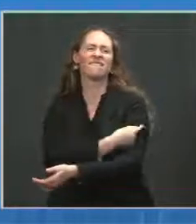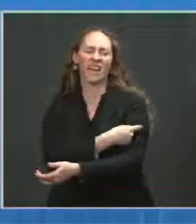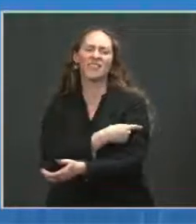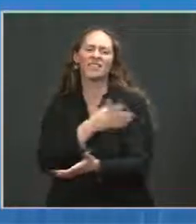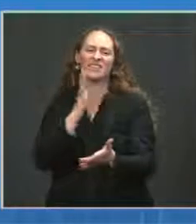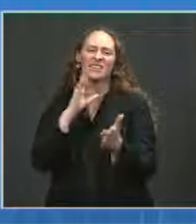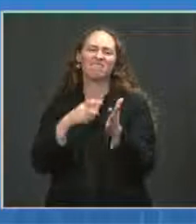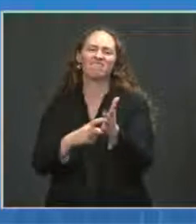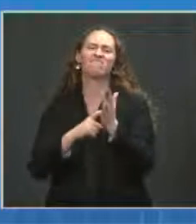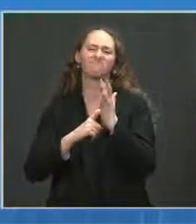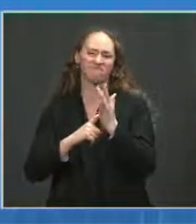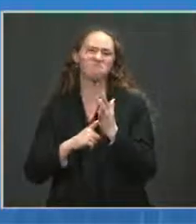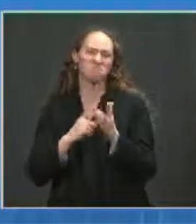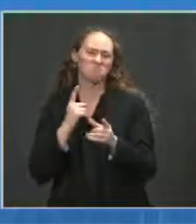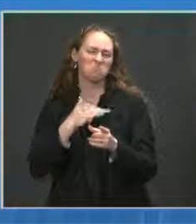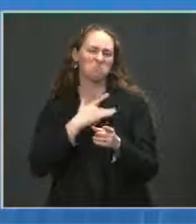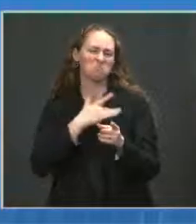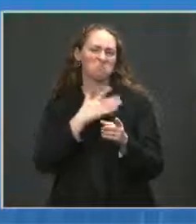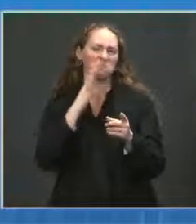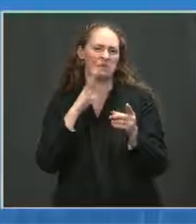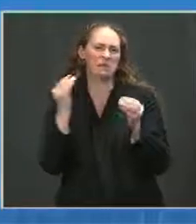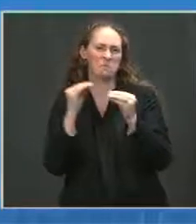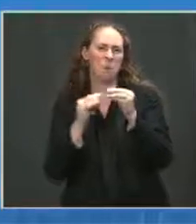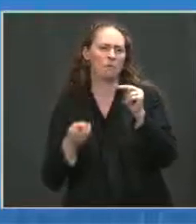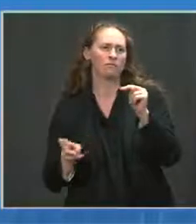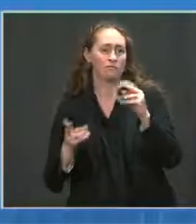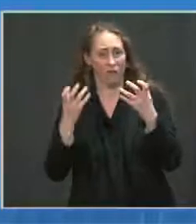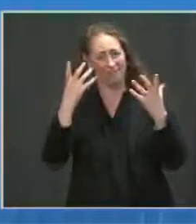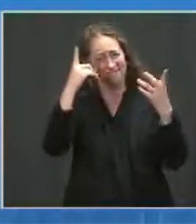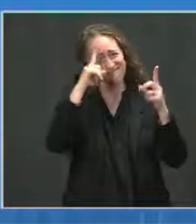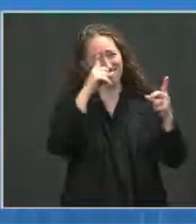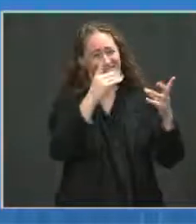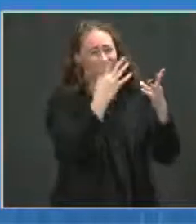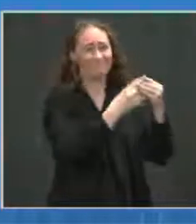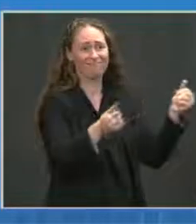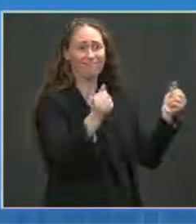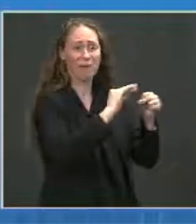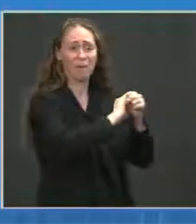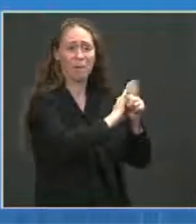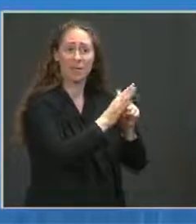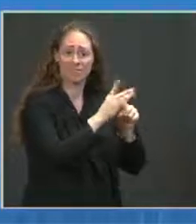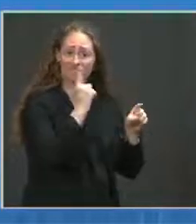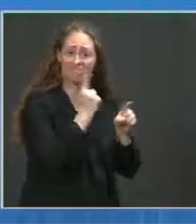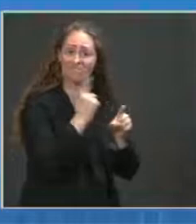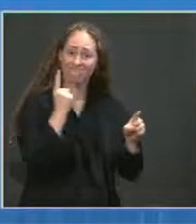of sense given that we're going to beat this pandemic by getting more and more people vaccinated.